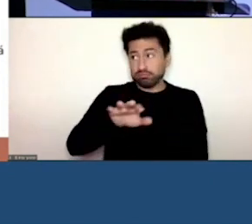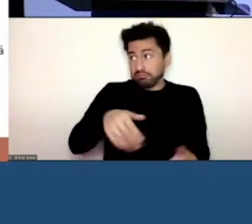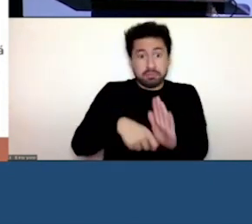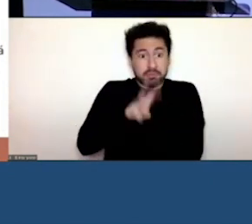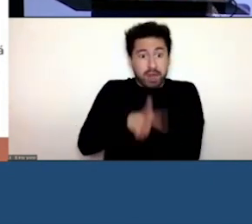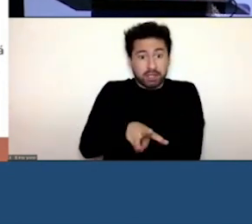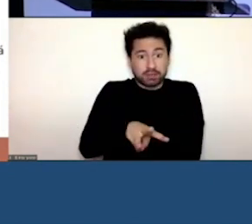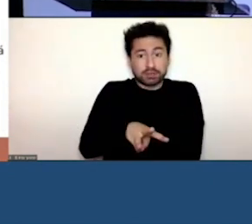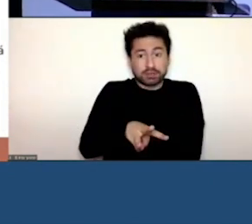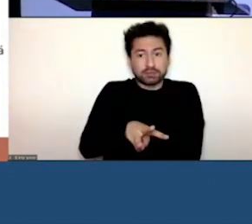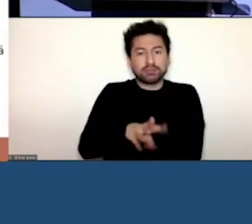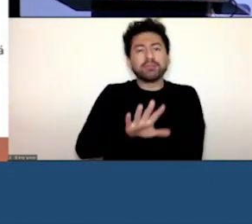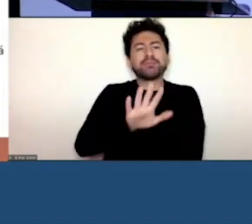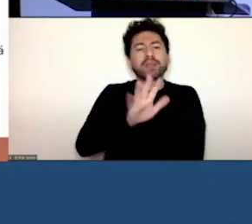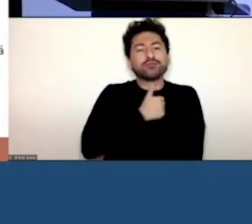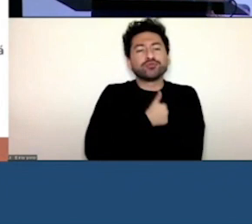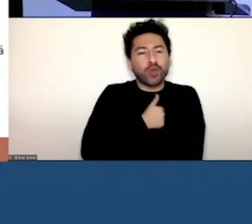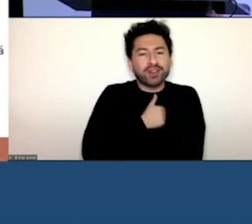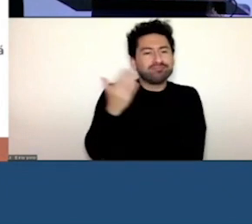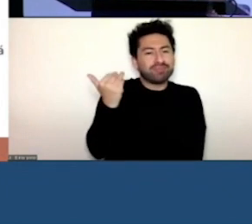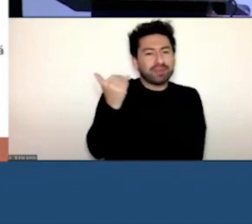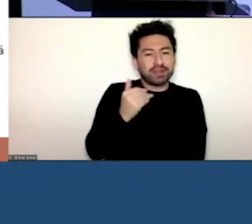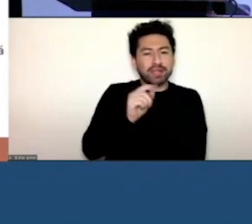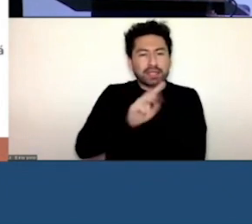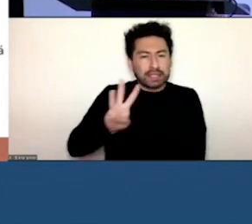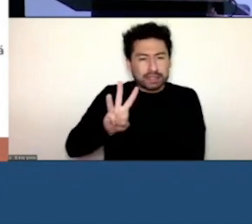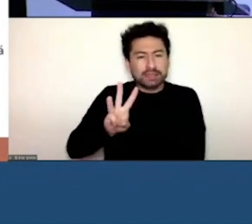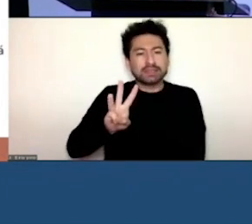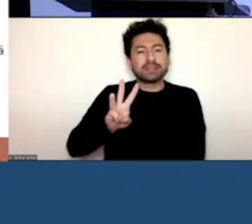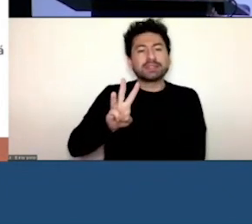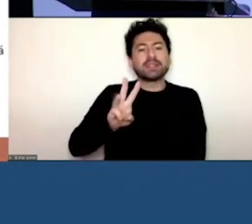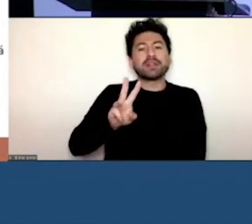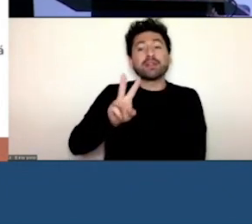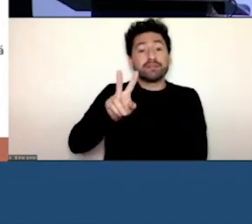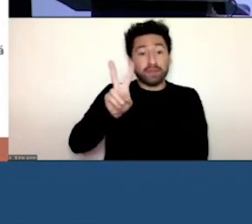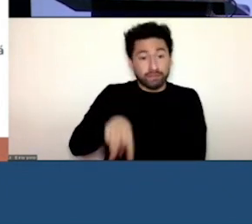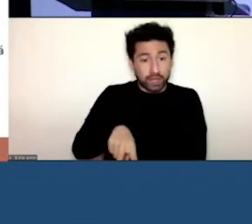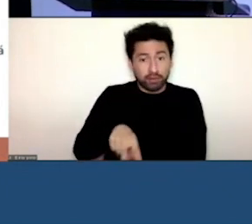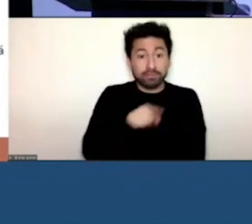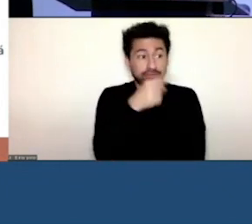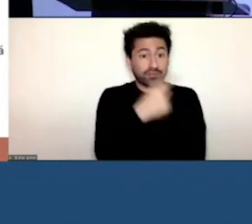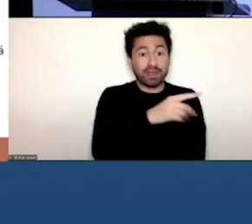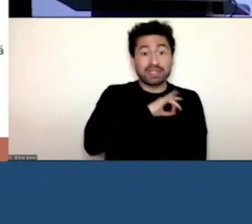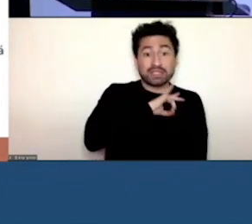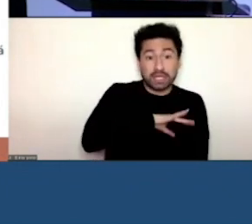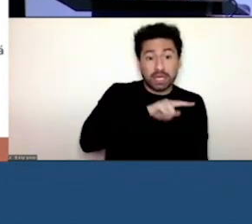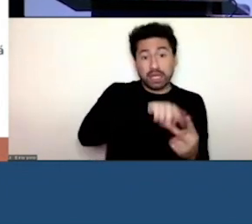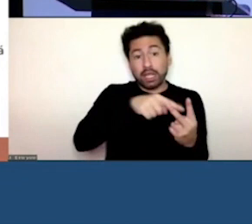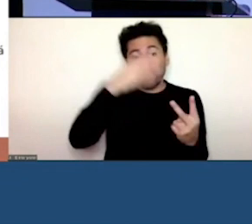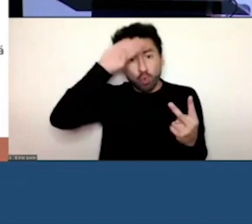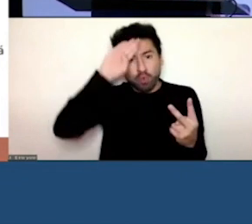the 13th of February. And I think the 4th of March figures will also come up. You see Chile and